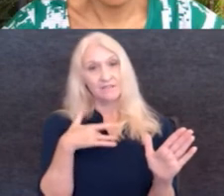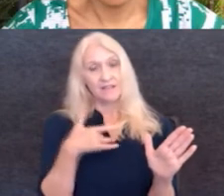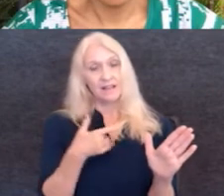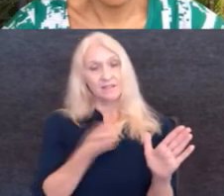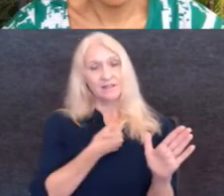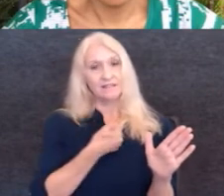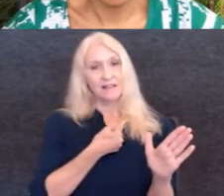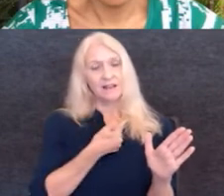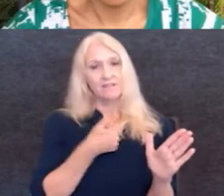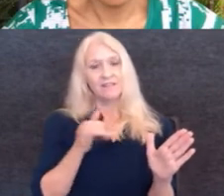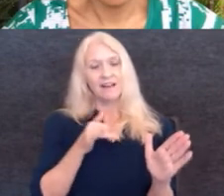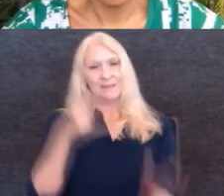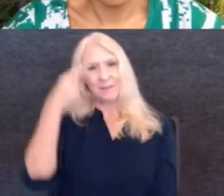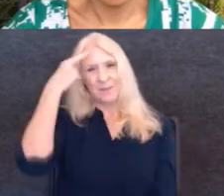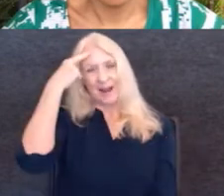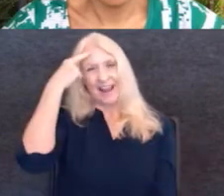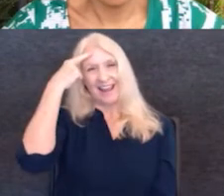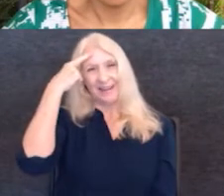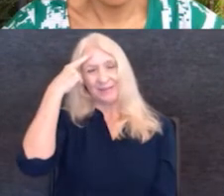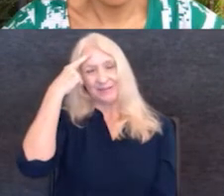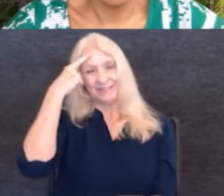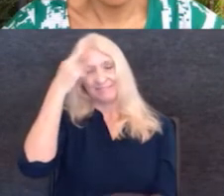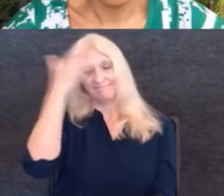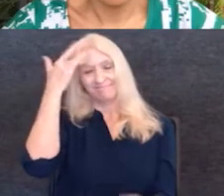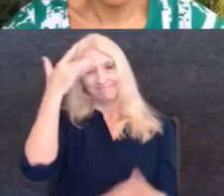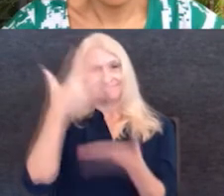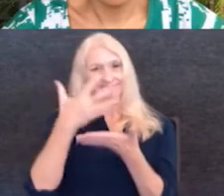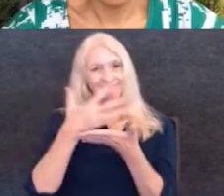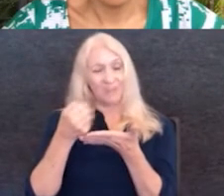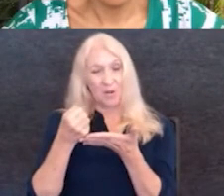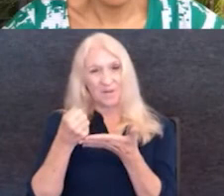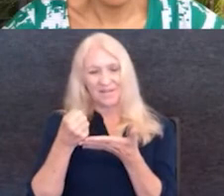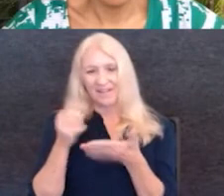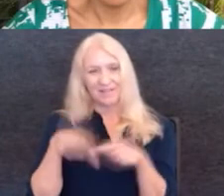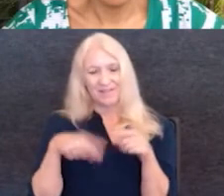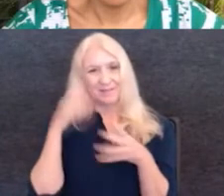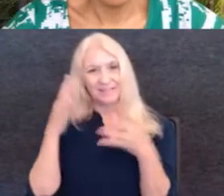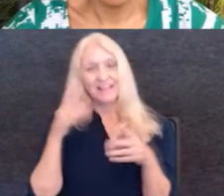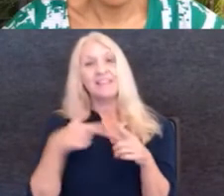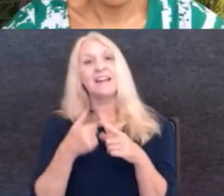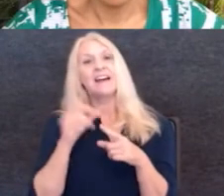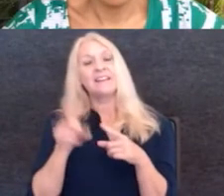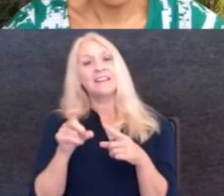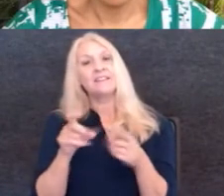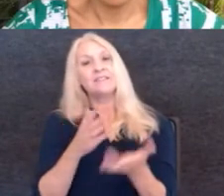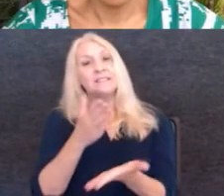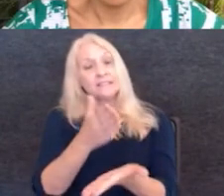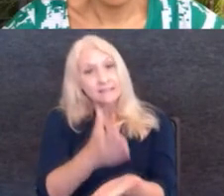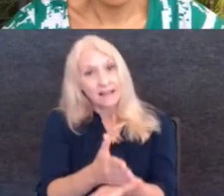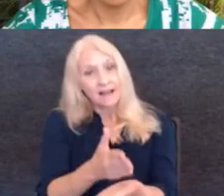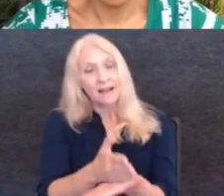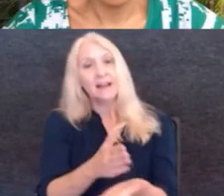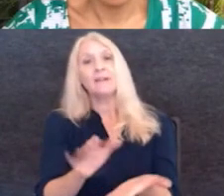dry, and then I understood that stopping being a tailor and becoming more like an